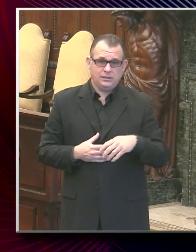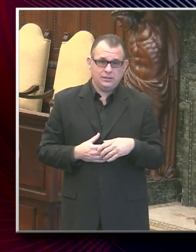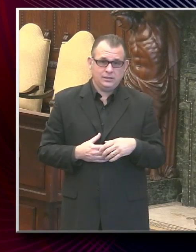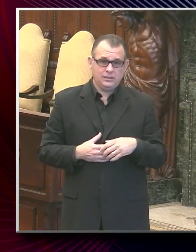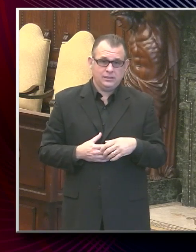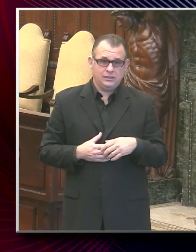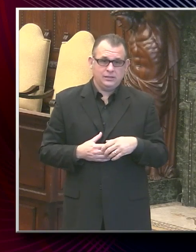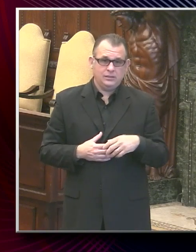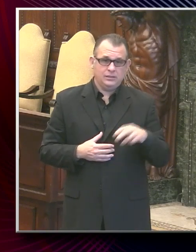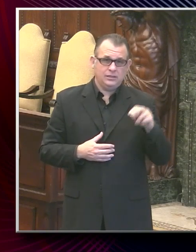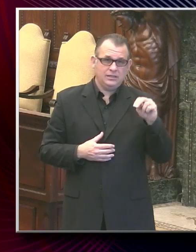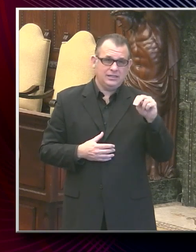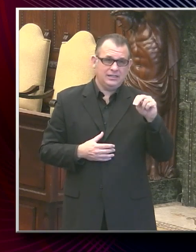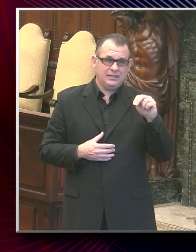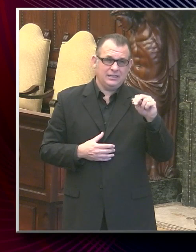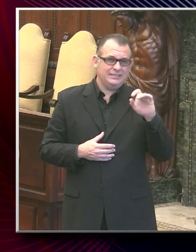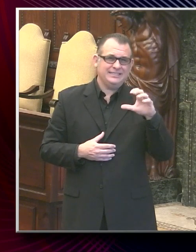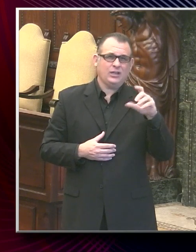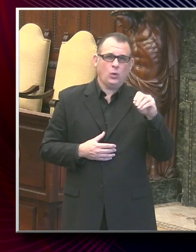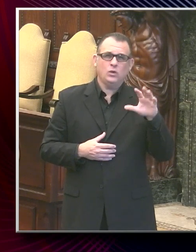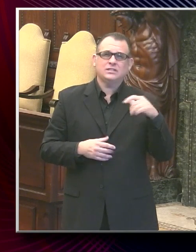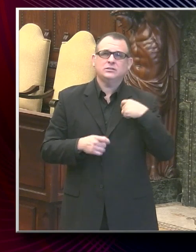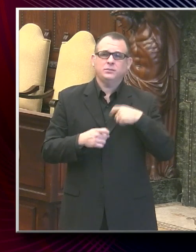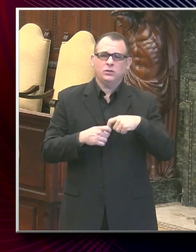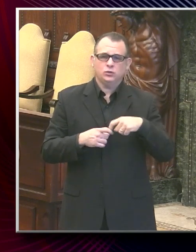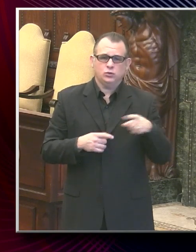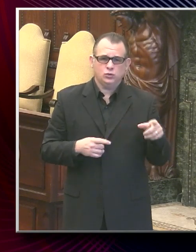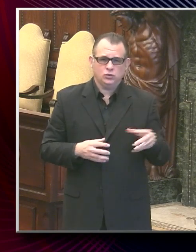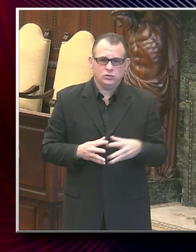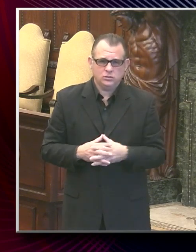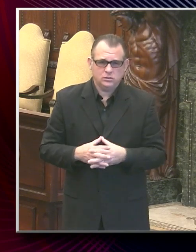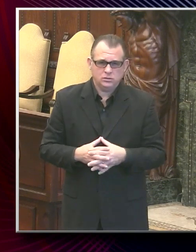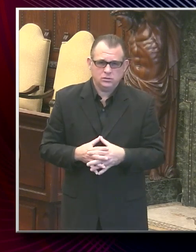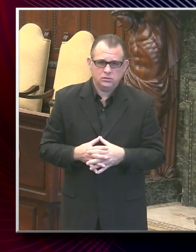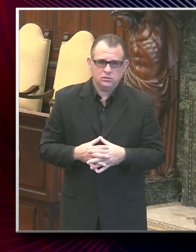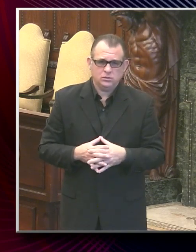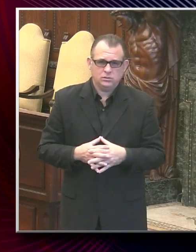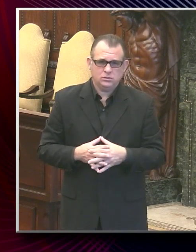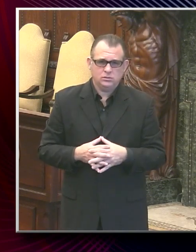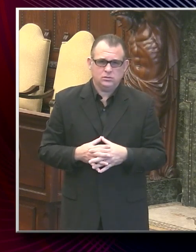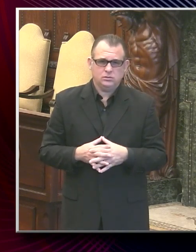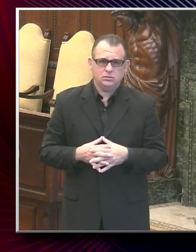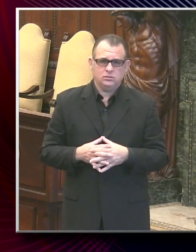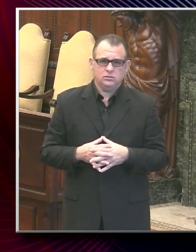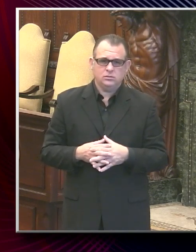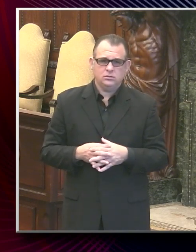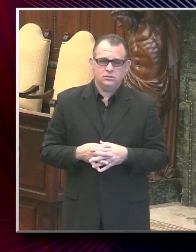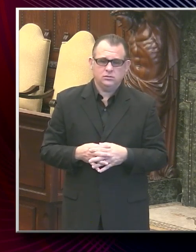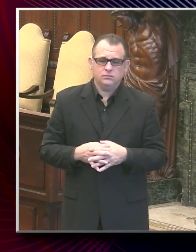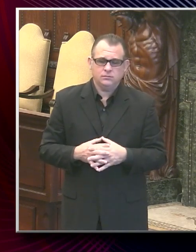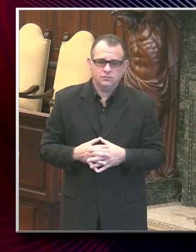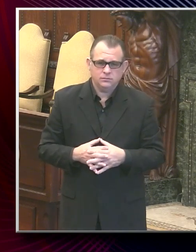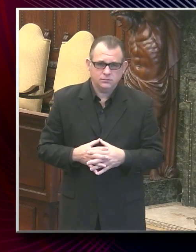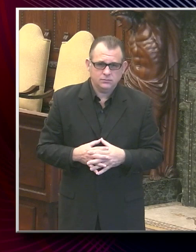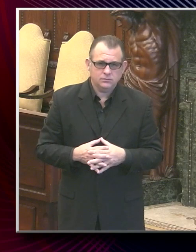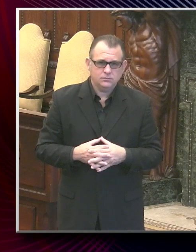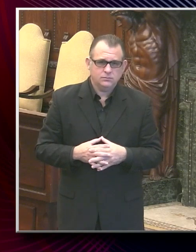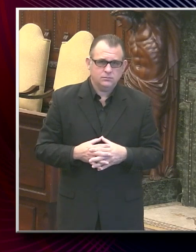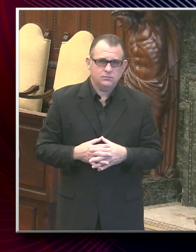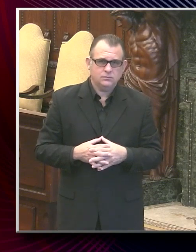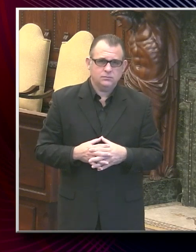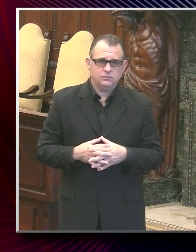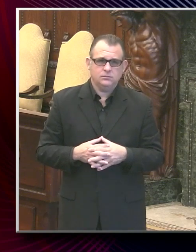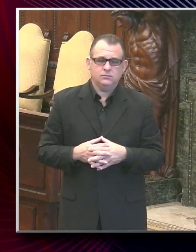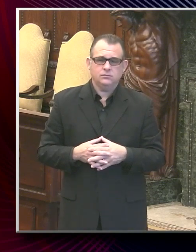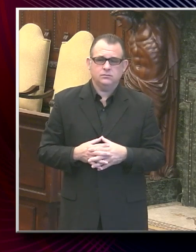Hello, buenos días, buenas tardes. Solamente una preguntita rápido. Para aquellos eventos que ya estaban programados, ¿tienen